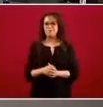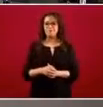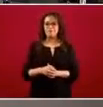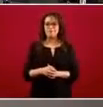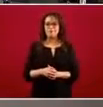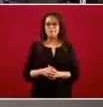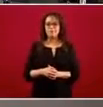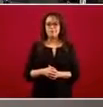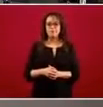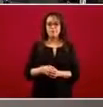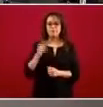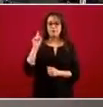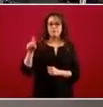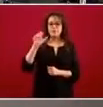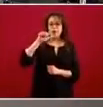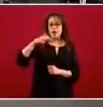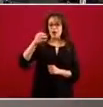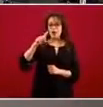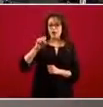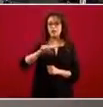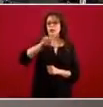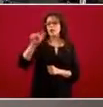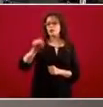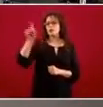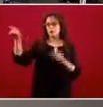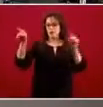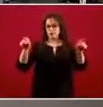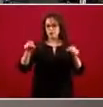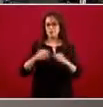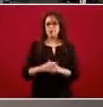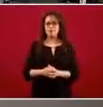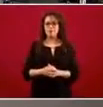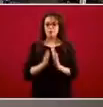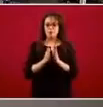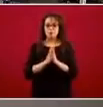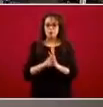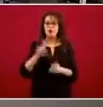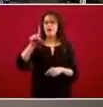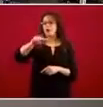some questions from the audience.